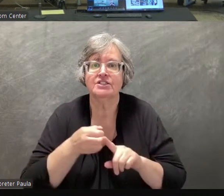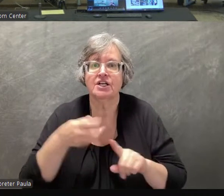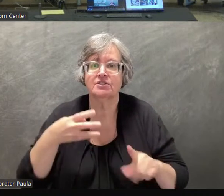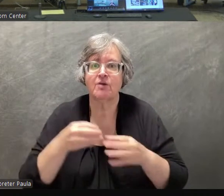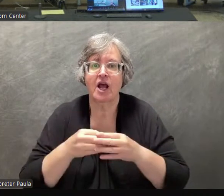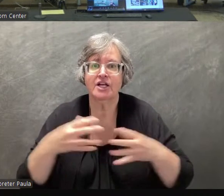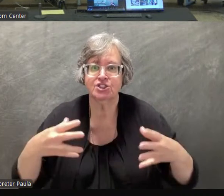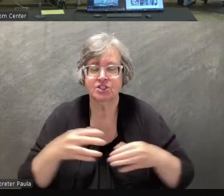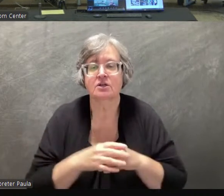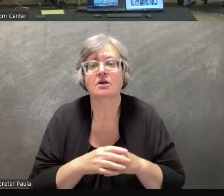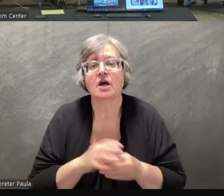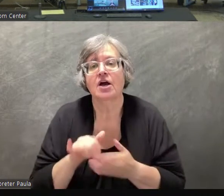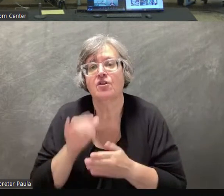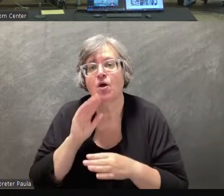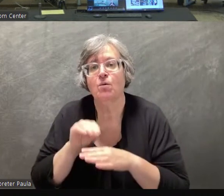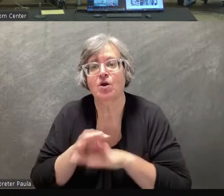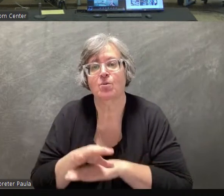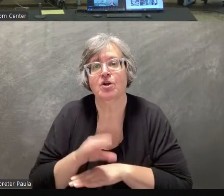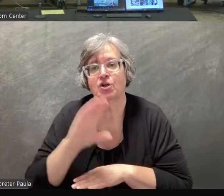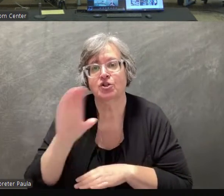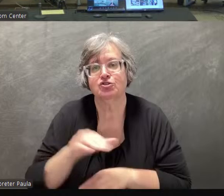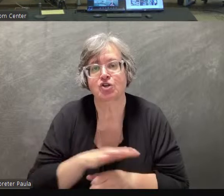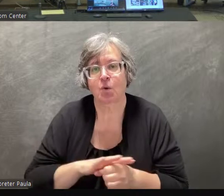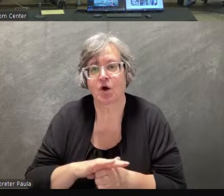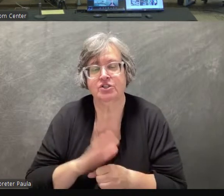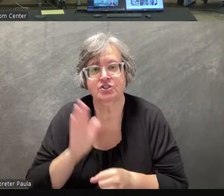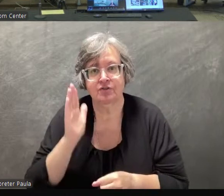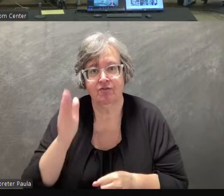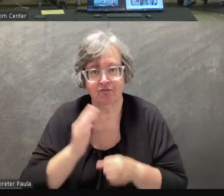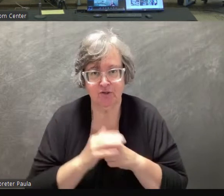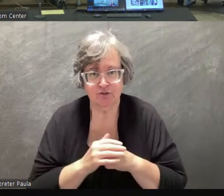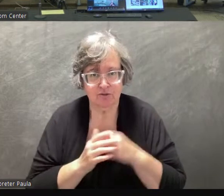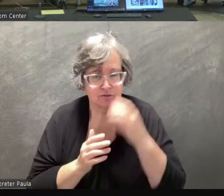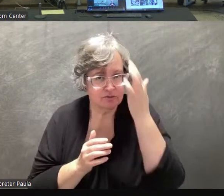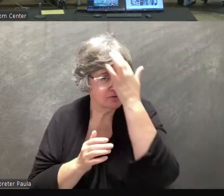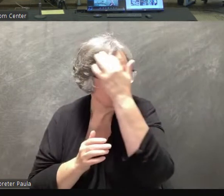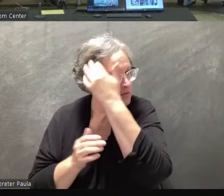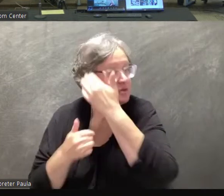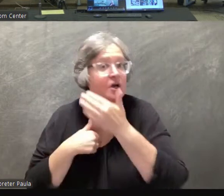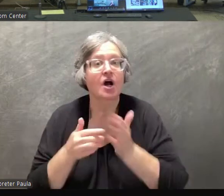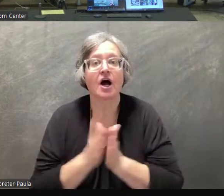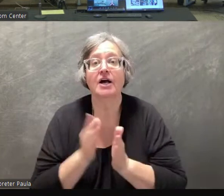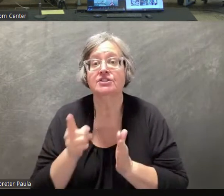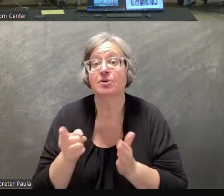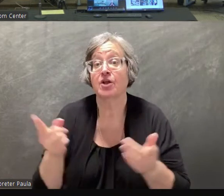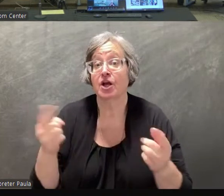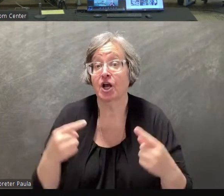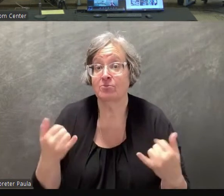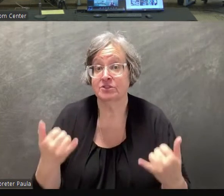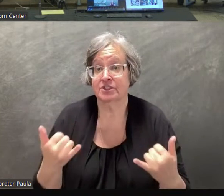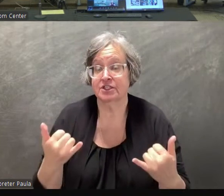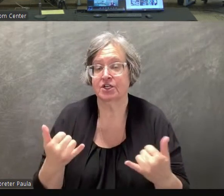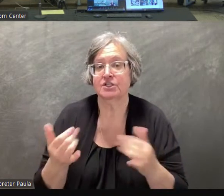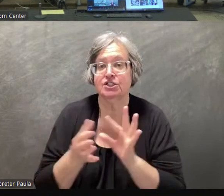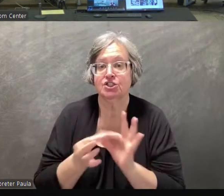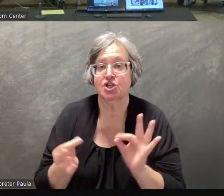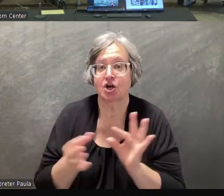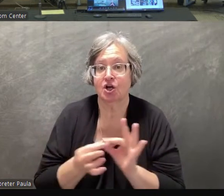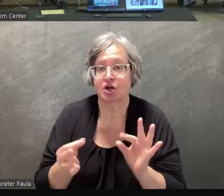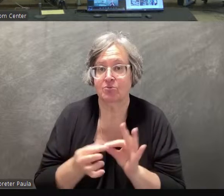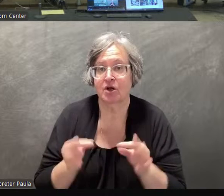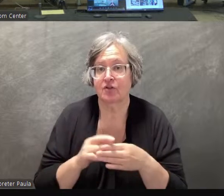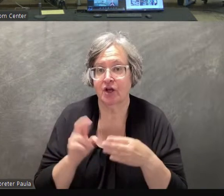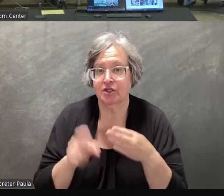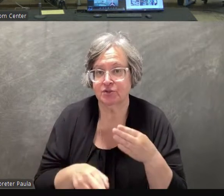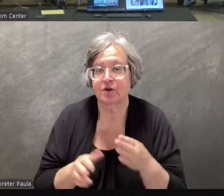and will impact the Chicago region in the future. I've asked them to come here today to talk about these findings, and I'm going to